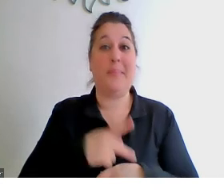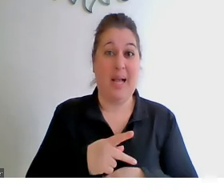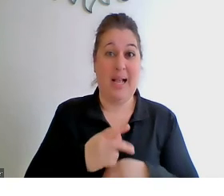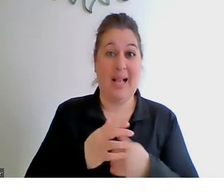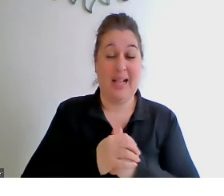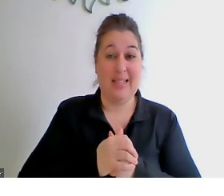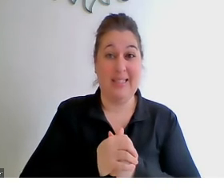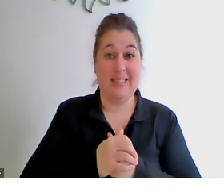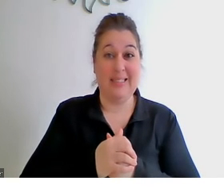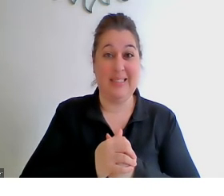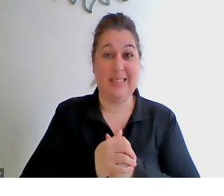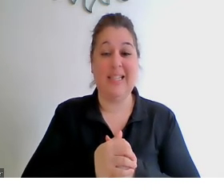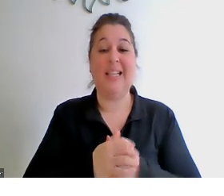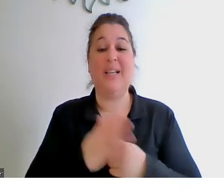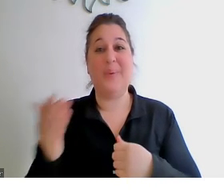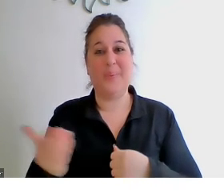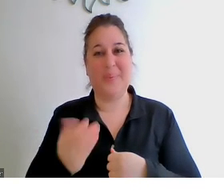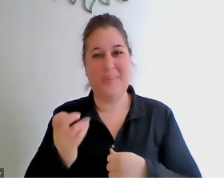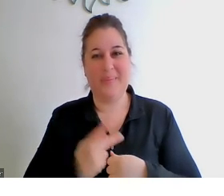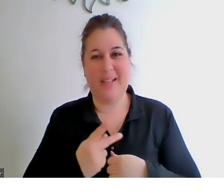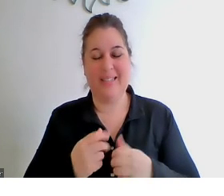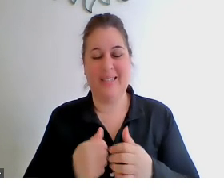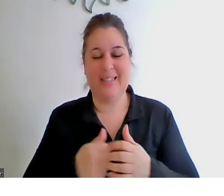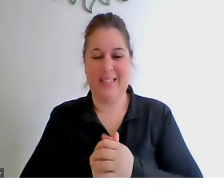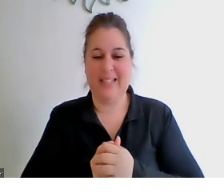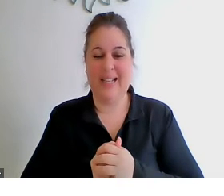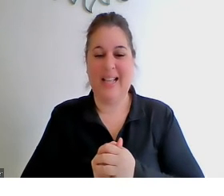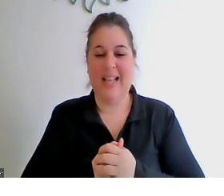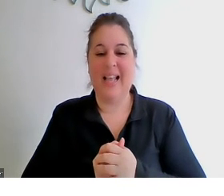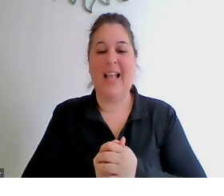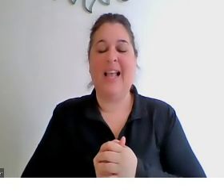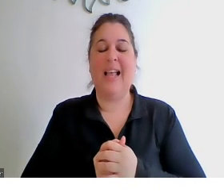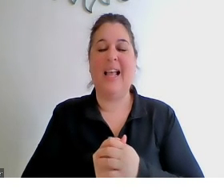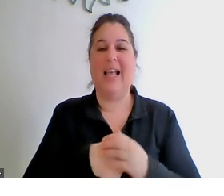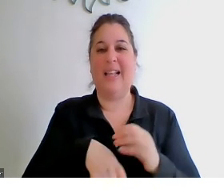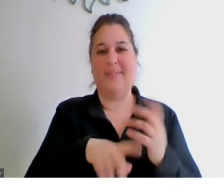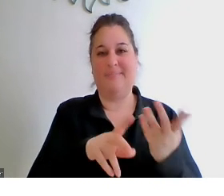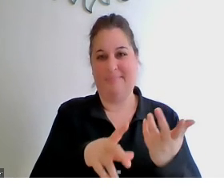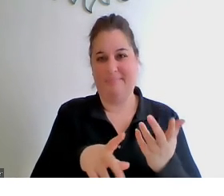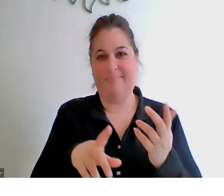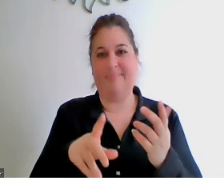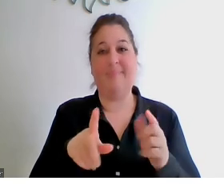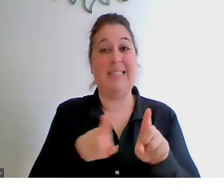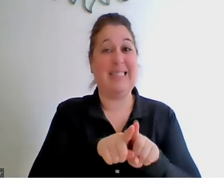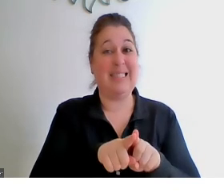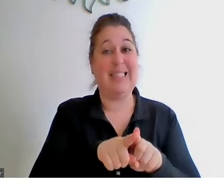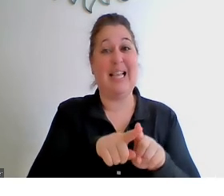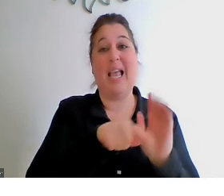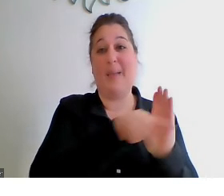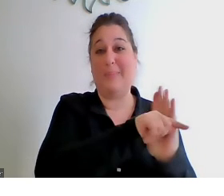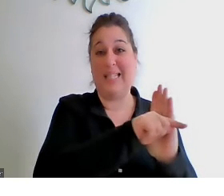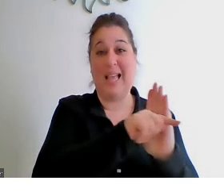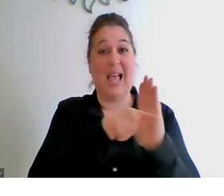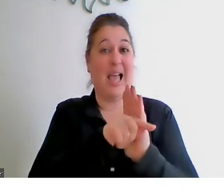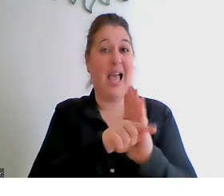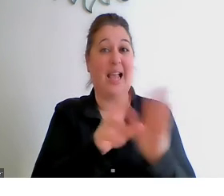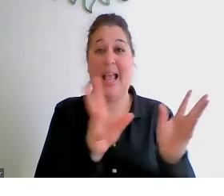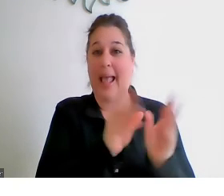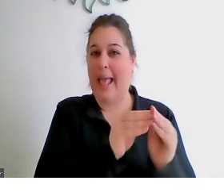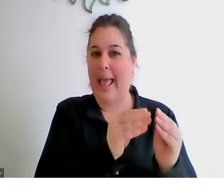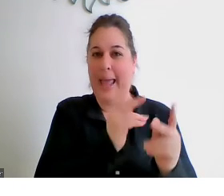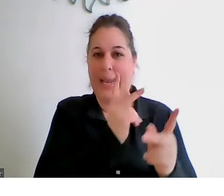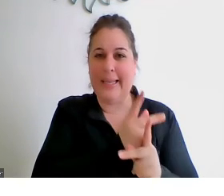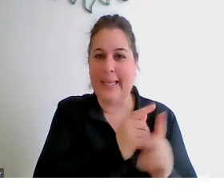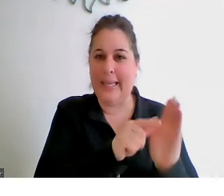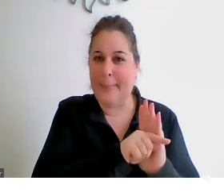All right, welcome back. Keep same sign, add, and keep. They're the same sign, so I'm going to do 17